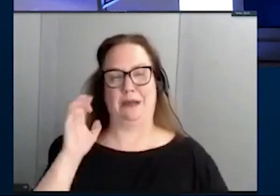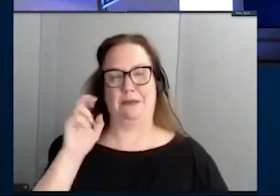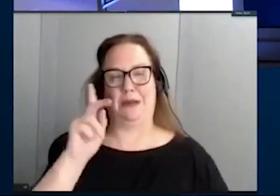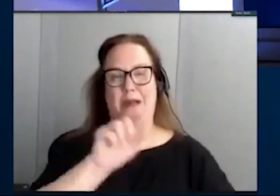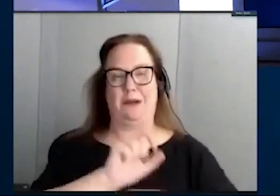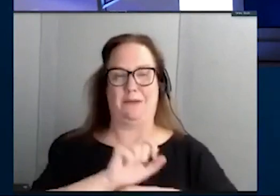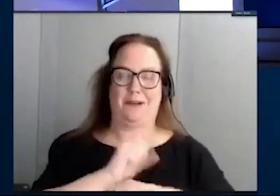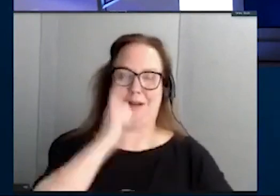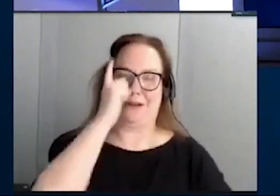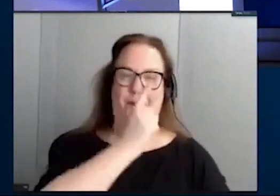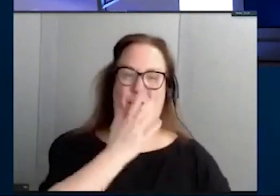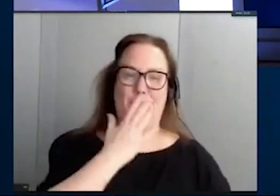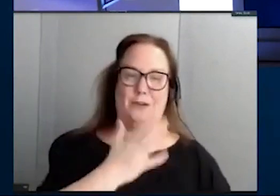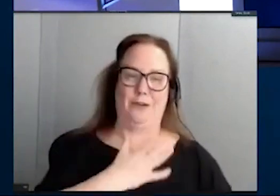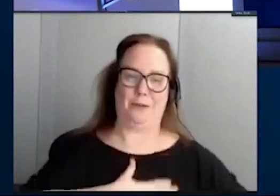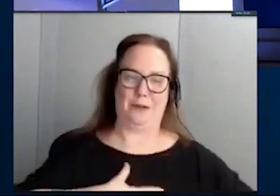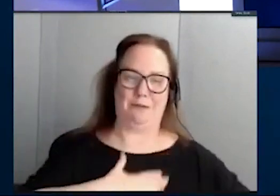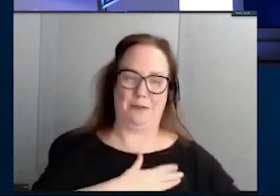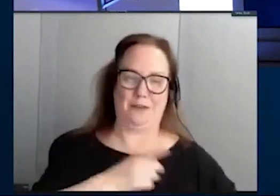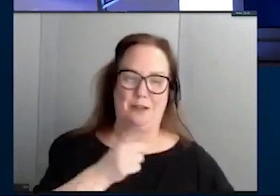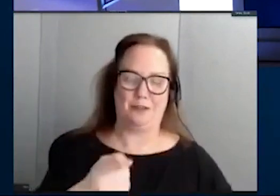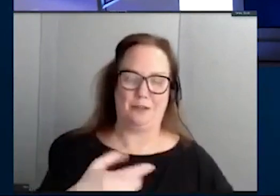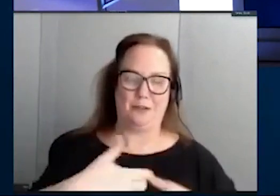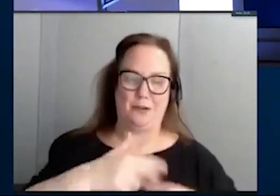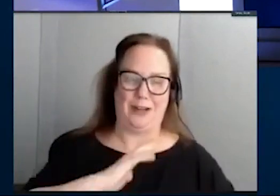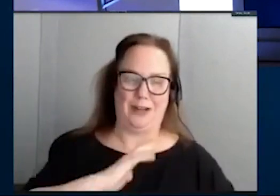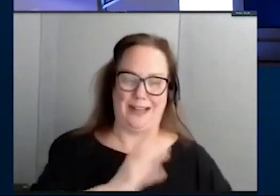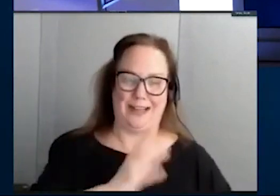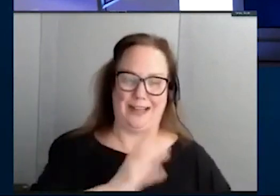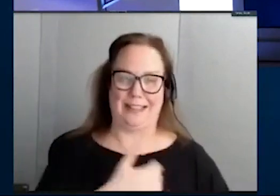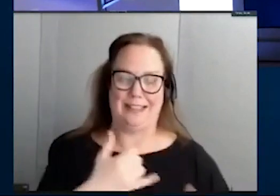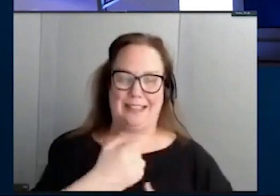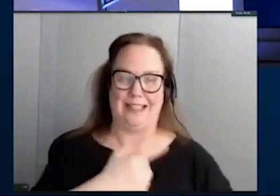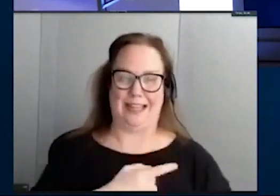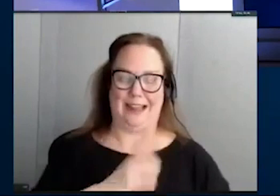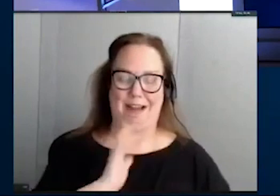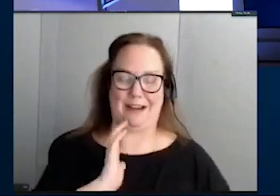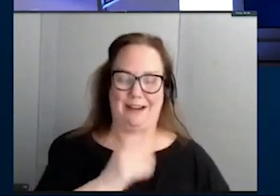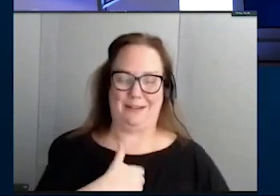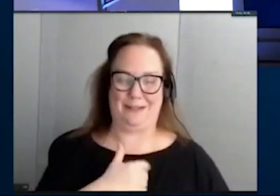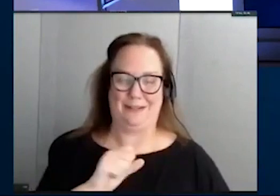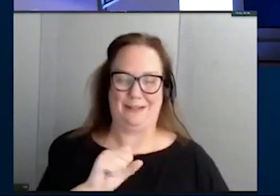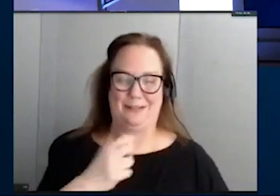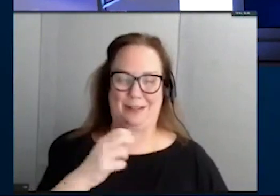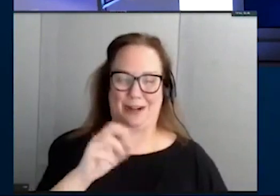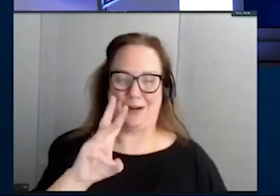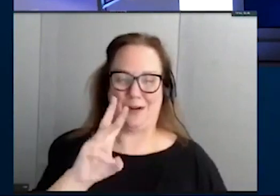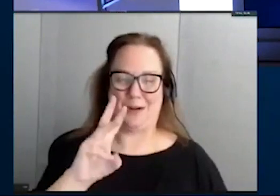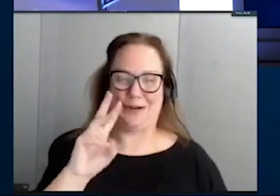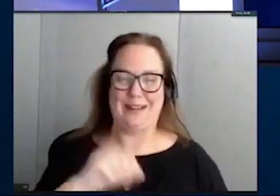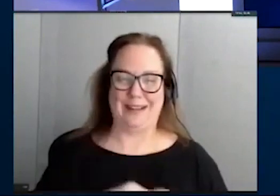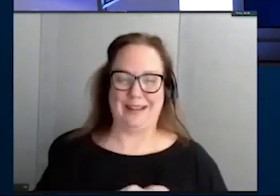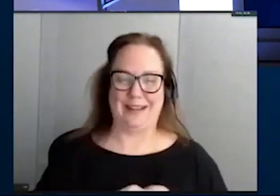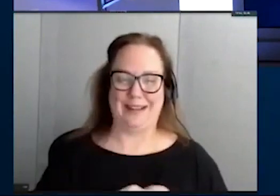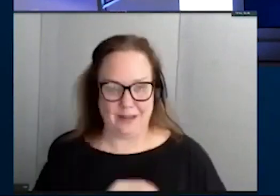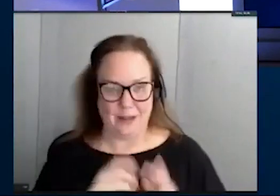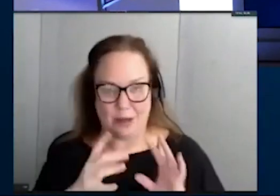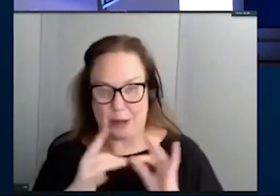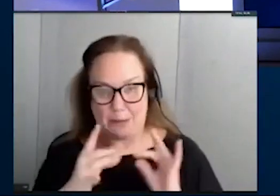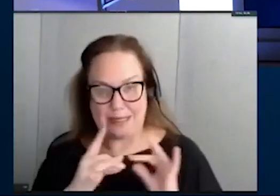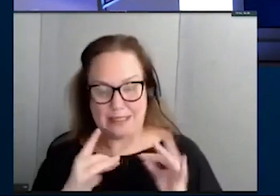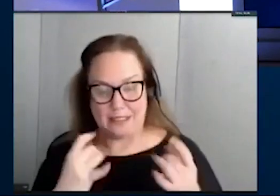good, and we appreciate you being with us daily on our show. And just what do you want the message to be to folks